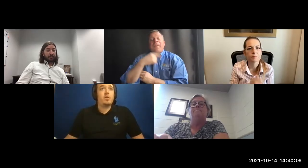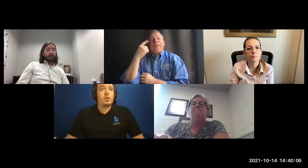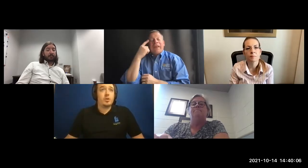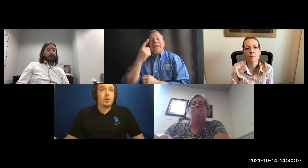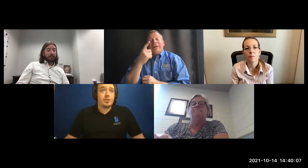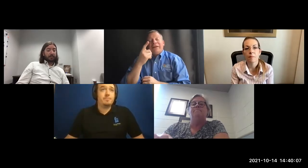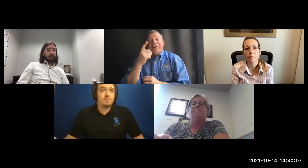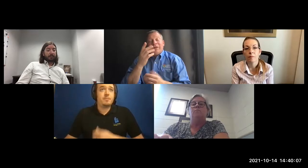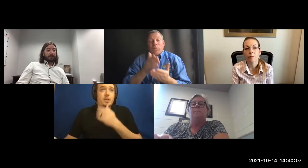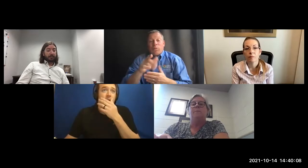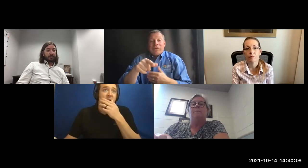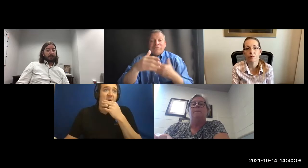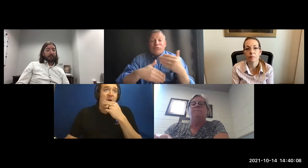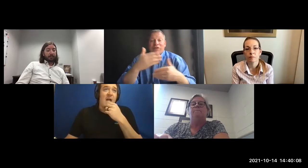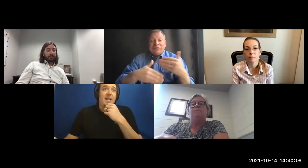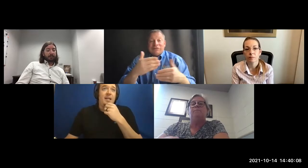A good question.